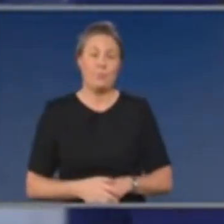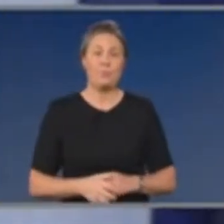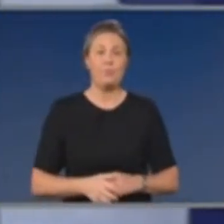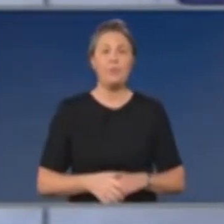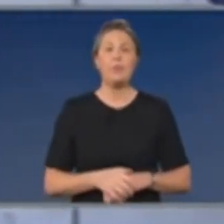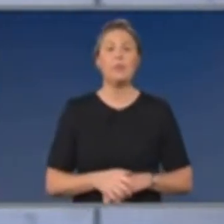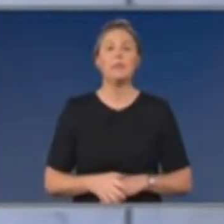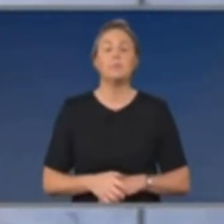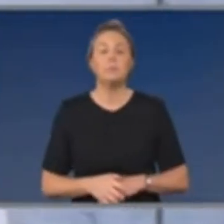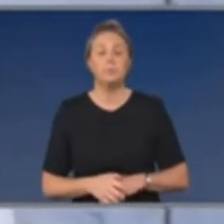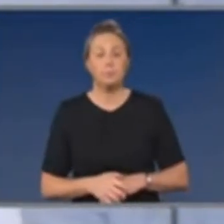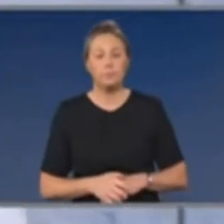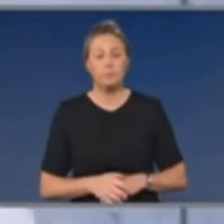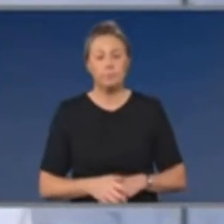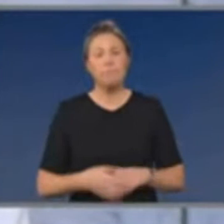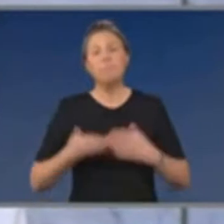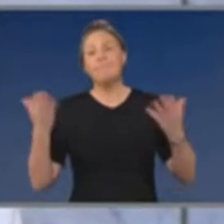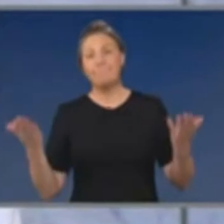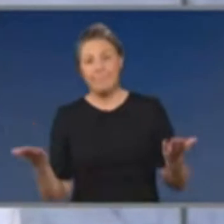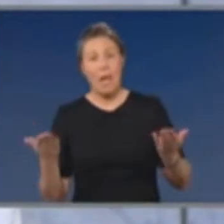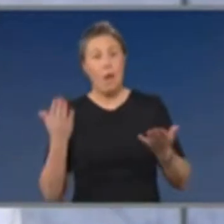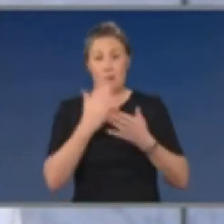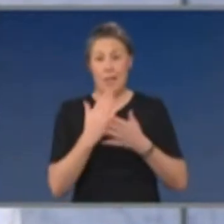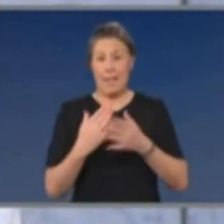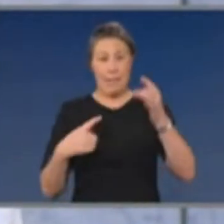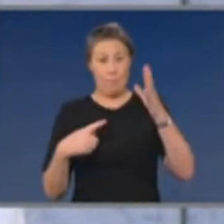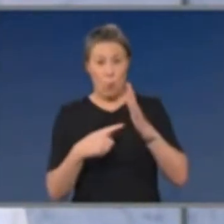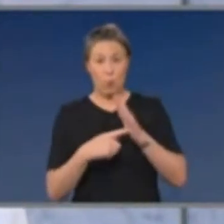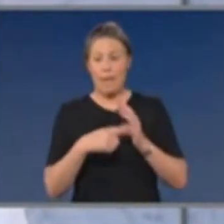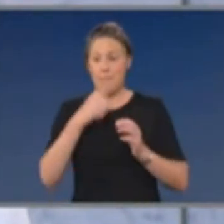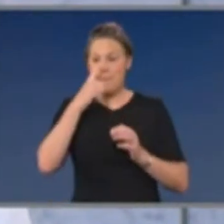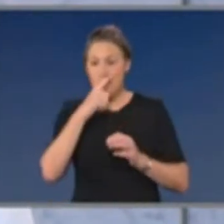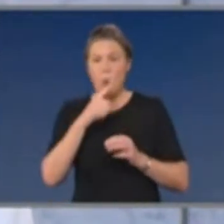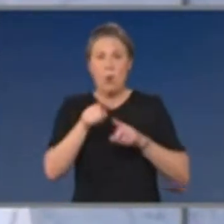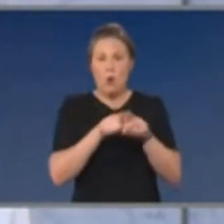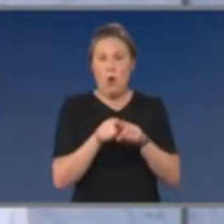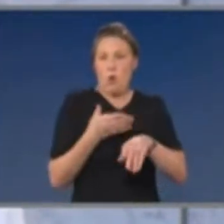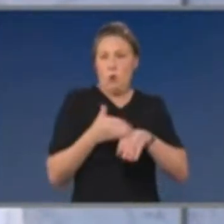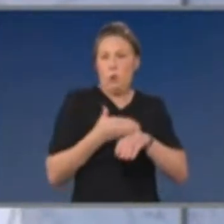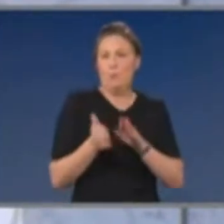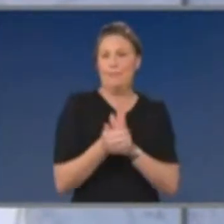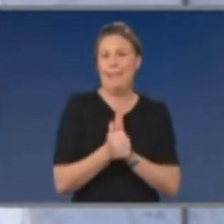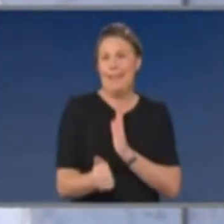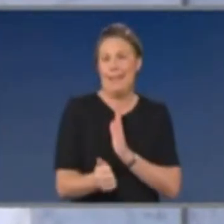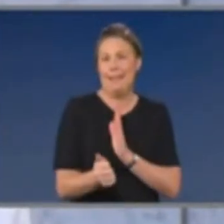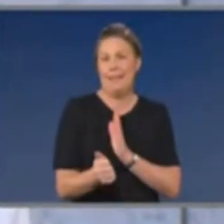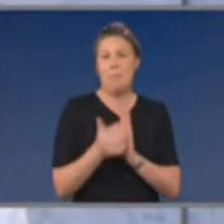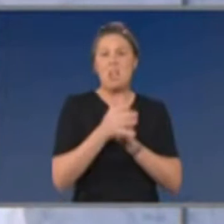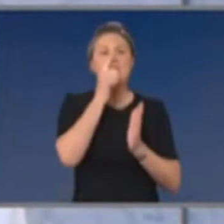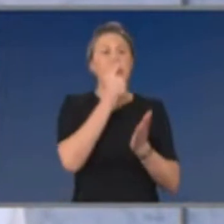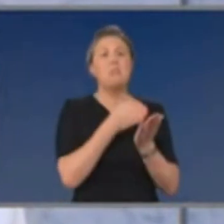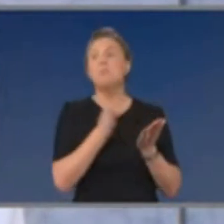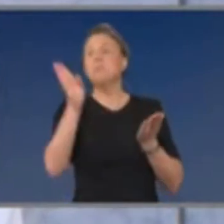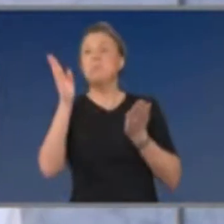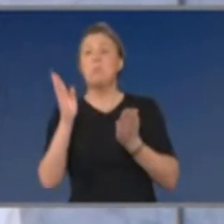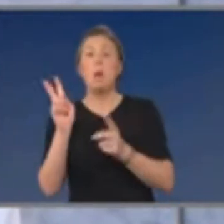gentlemen, skills reform, as the Prime Minister has said, is a fundamental priority for the Morrison government. At the election in May last year, we took